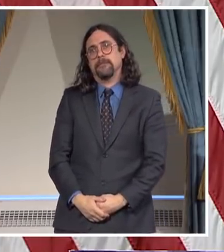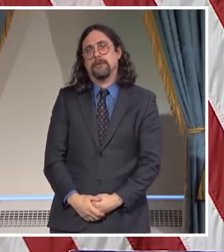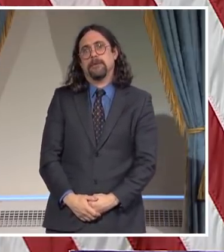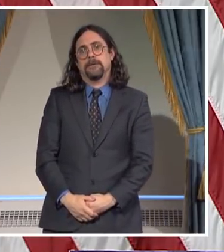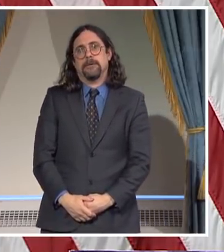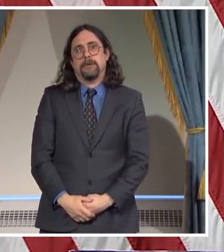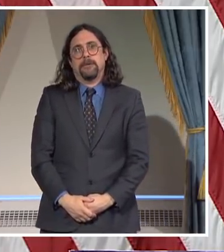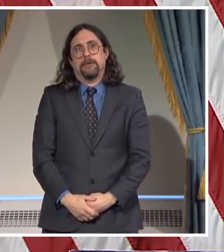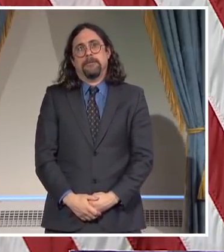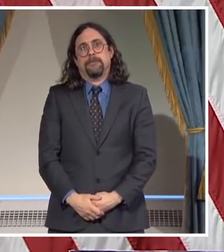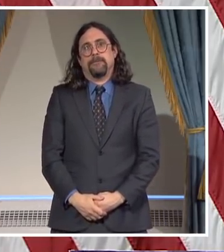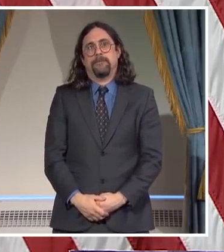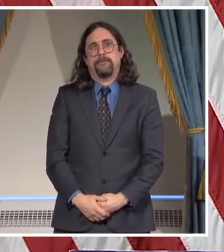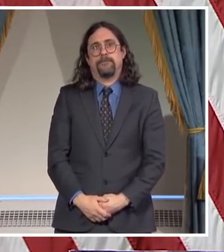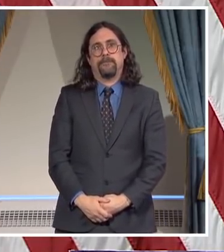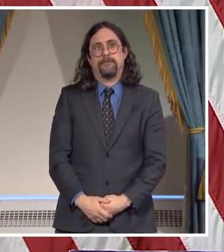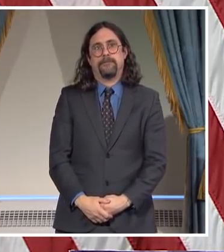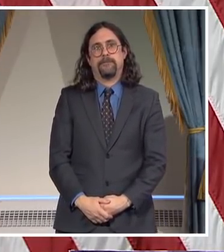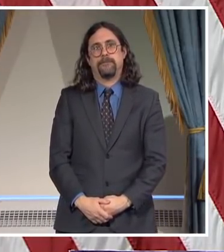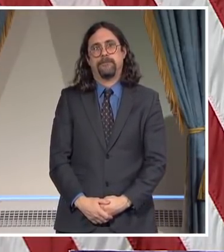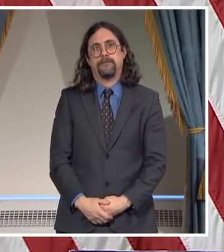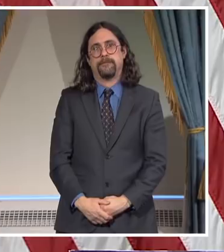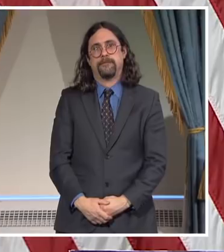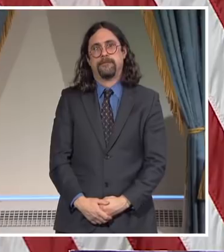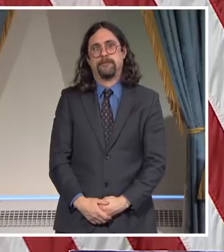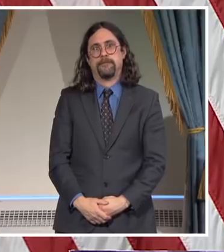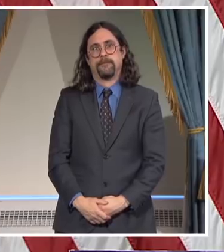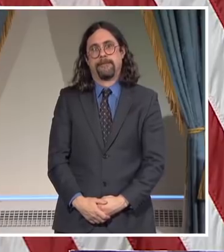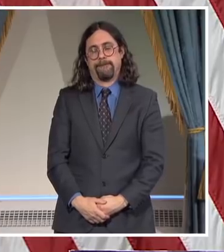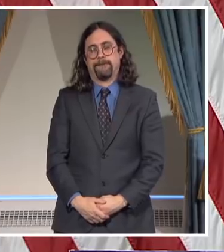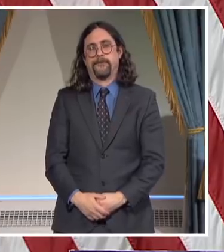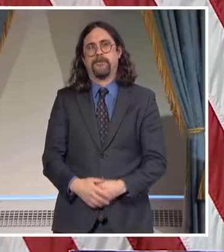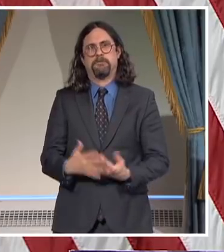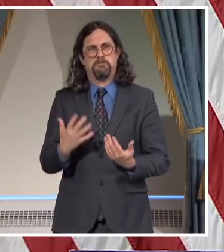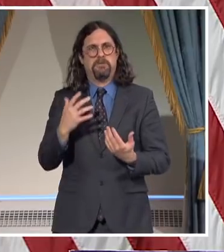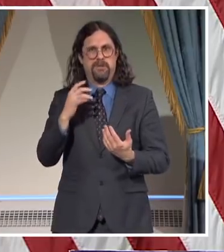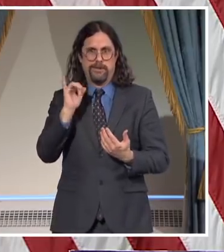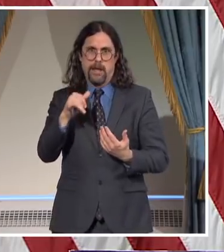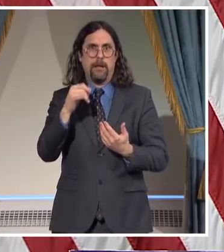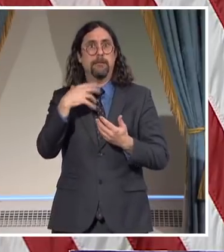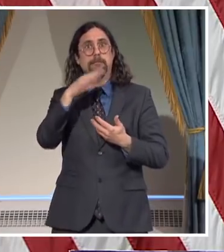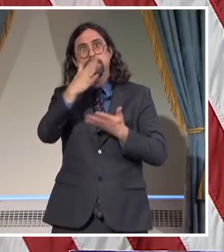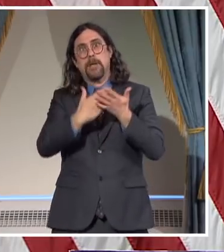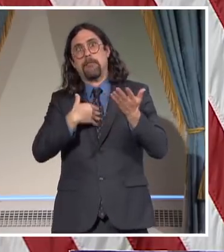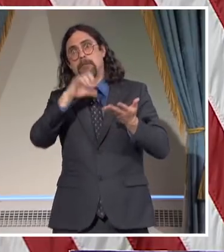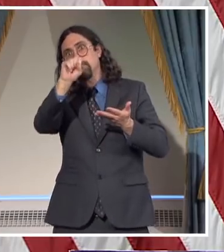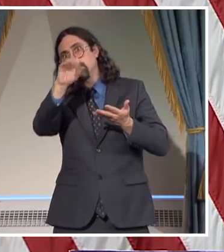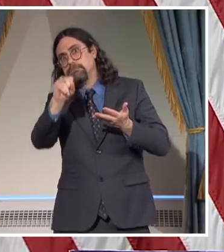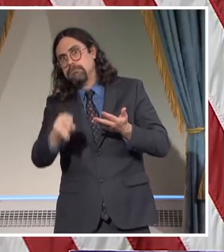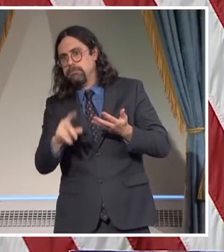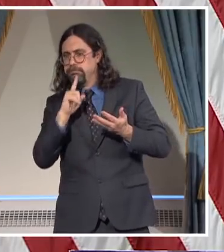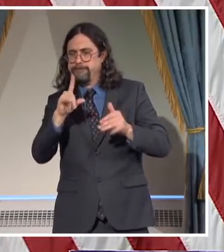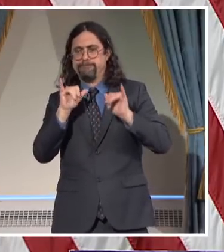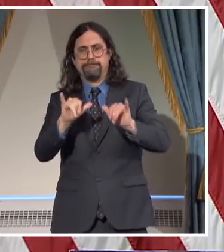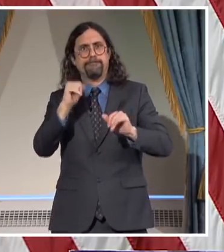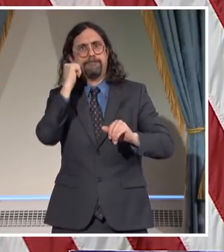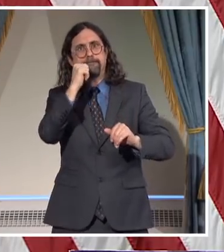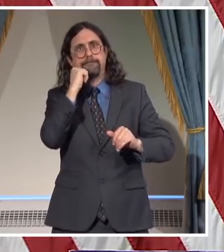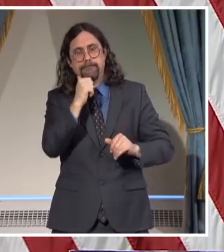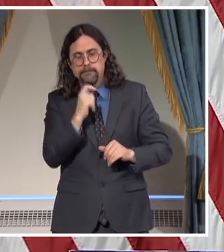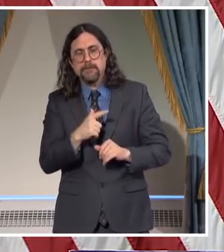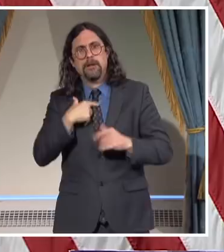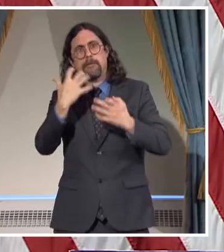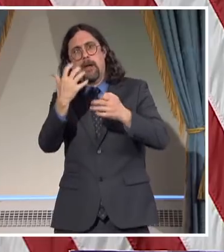In terms of our jail population, a lot of work is going on right now to ensure